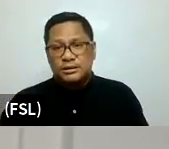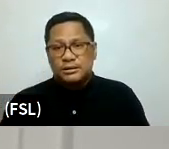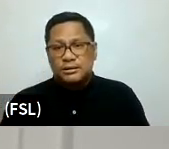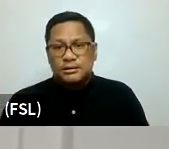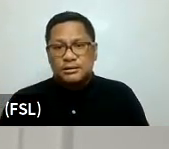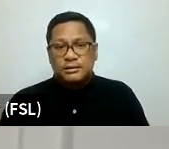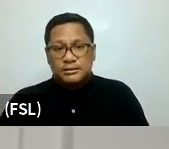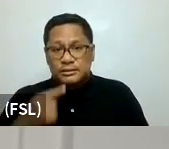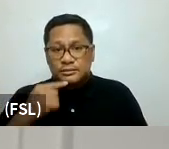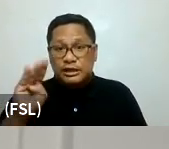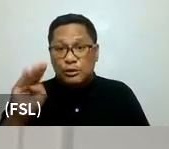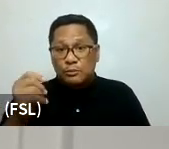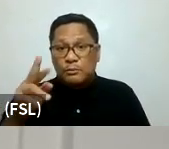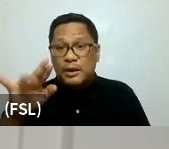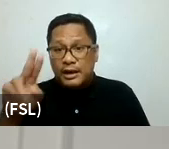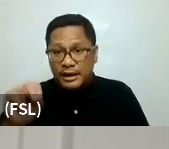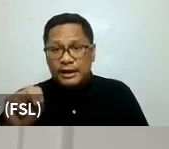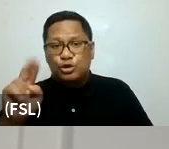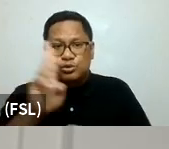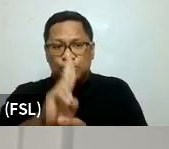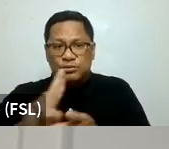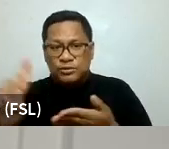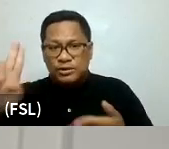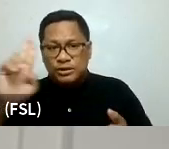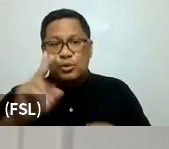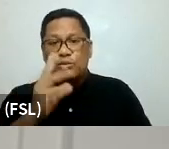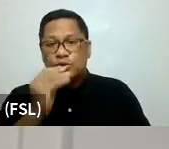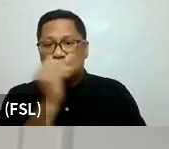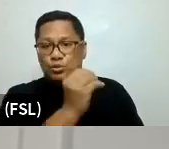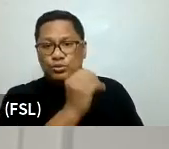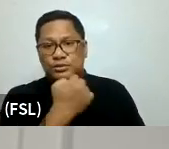ito Bahraini University na. Bahraini na yung owner.